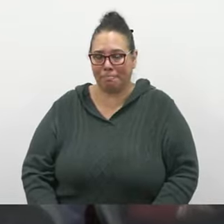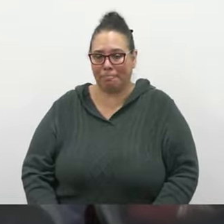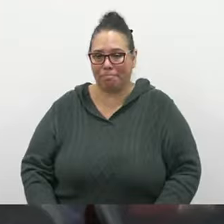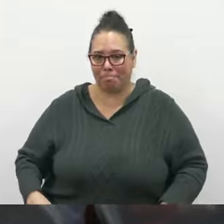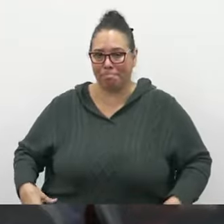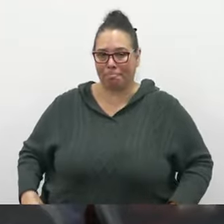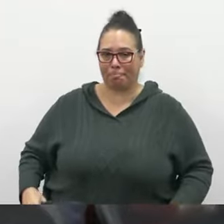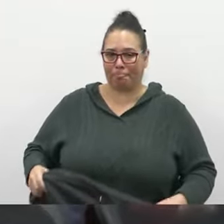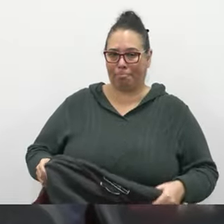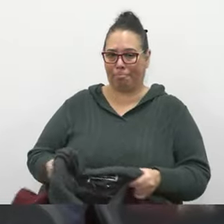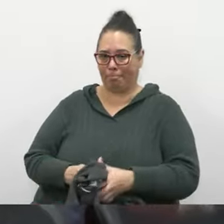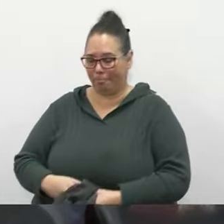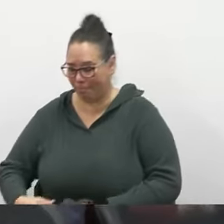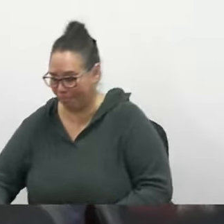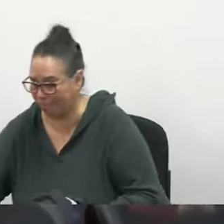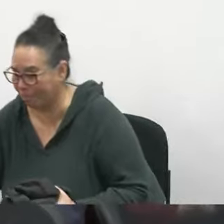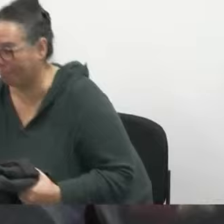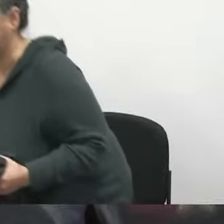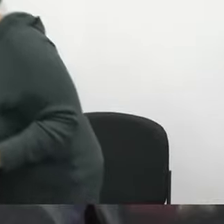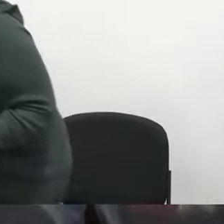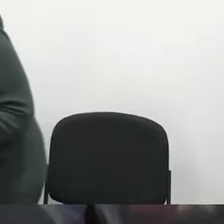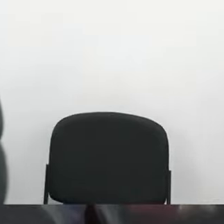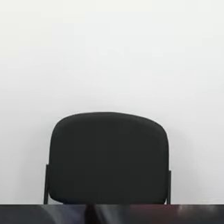Gracias. Thank you. Thank you.